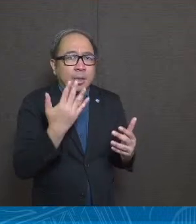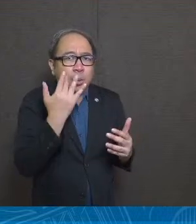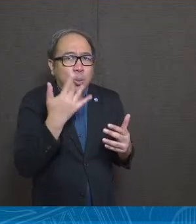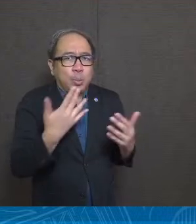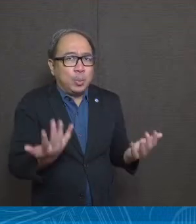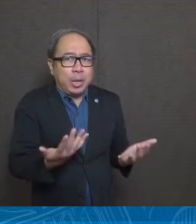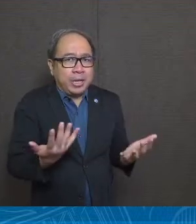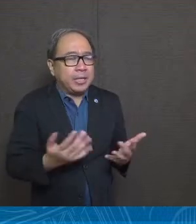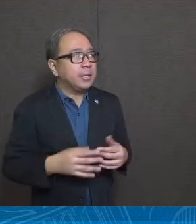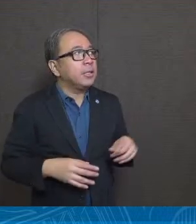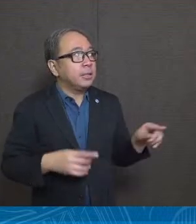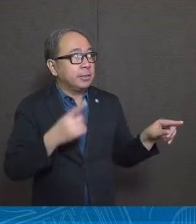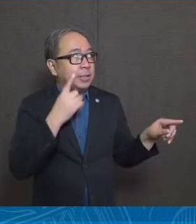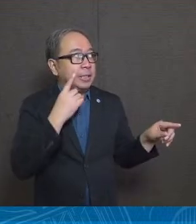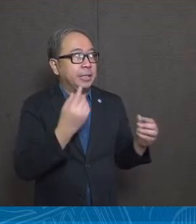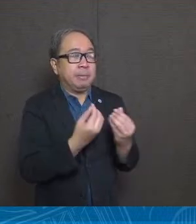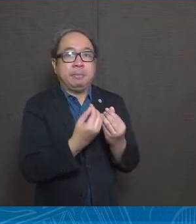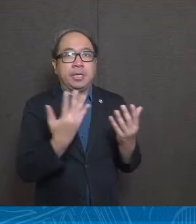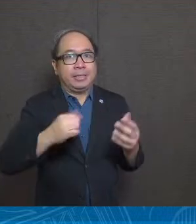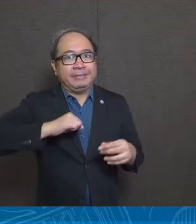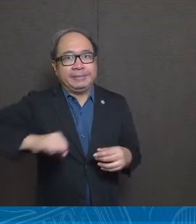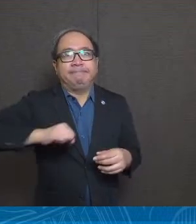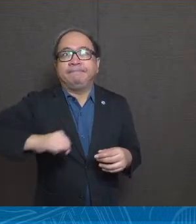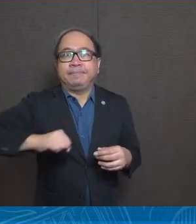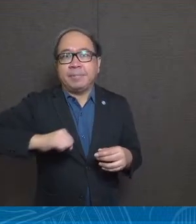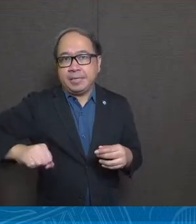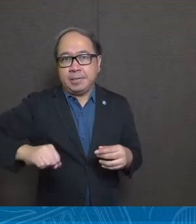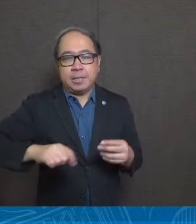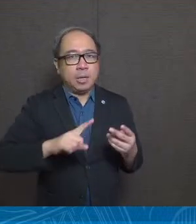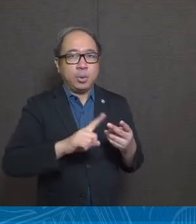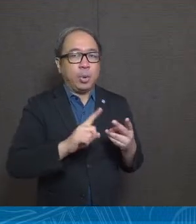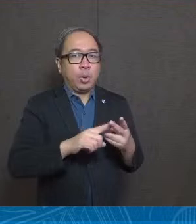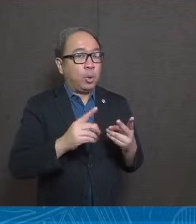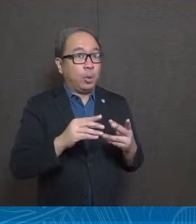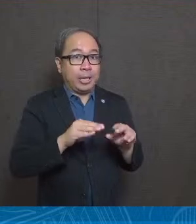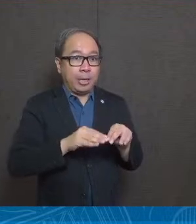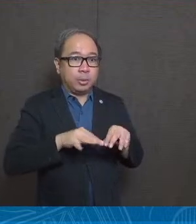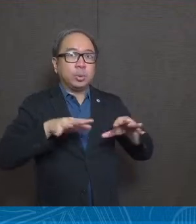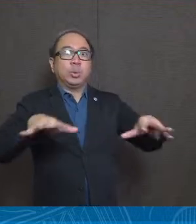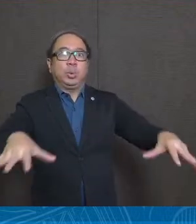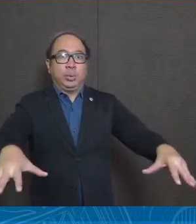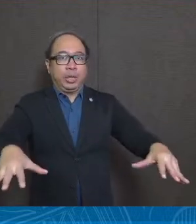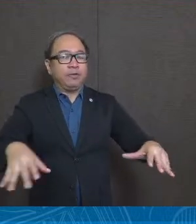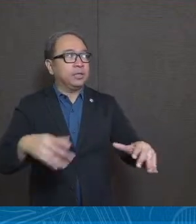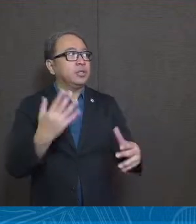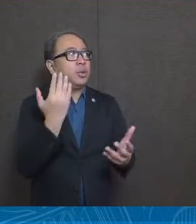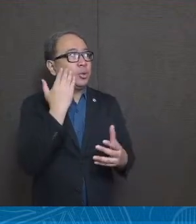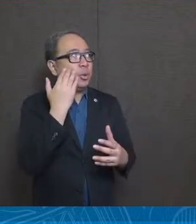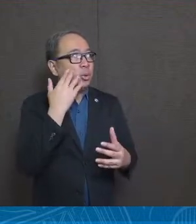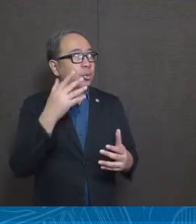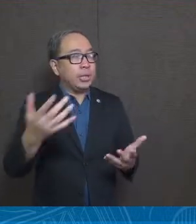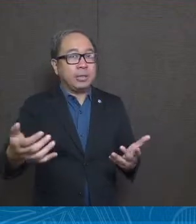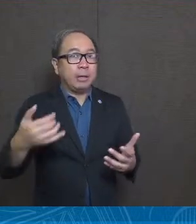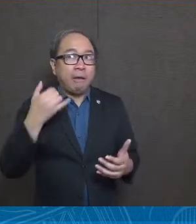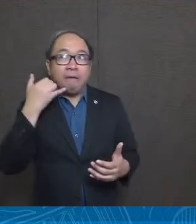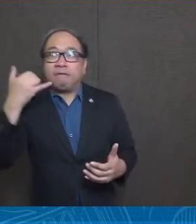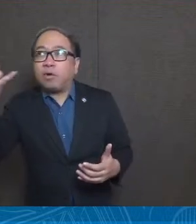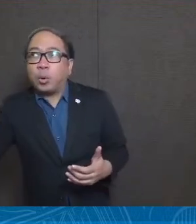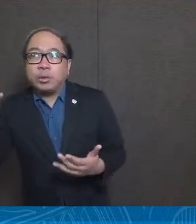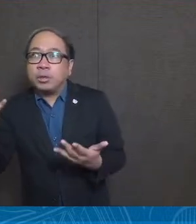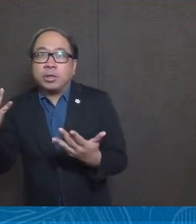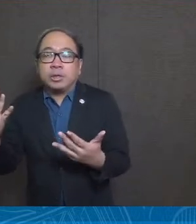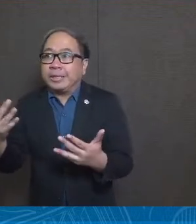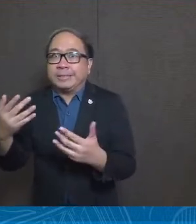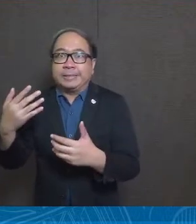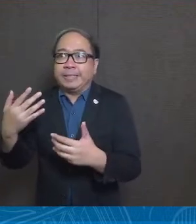speedy, and so many people are using it. So coverage is vast, and the visibility. So if we got the information for phone call, it's very difficult to know exactly what is happening.